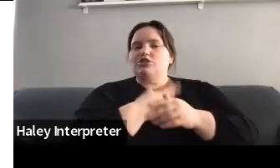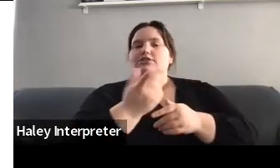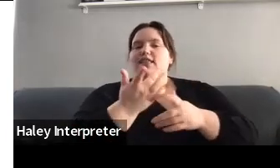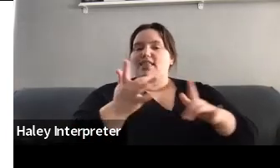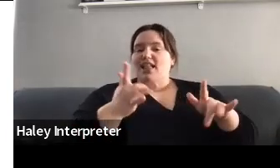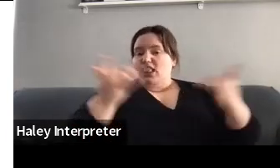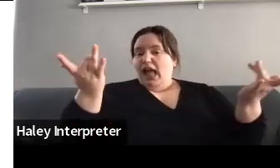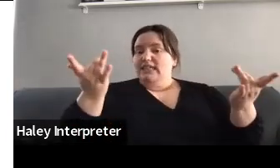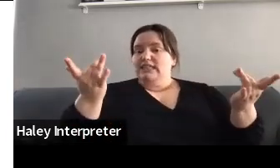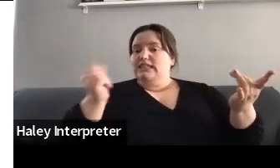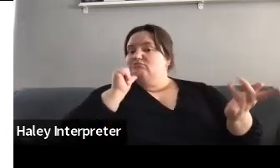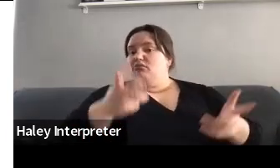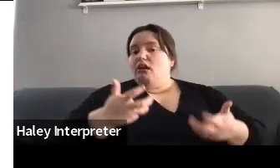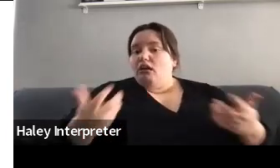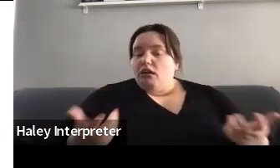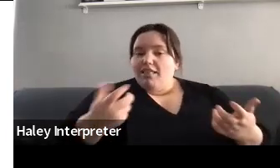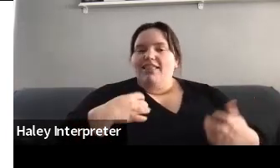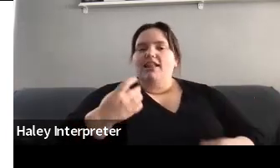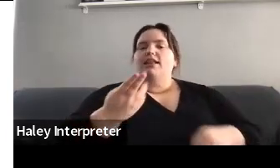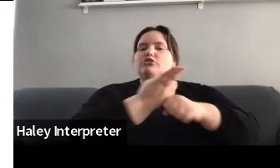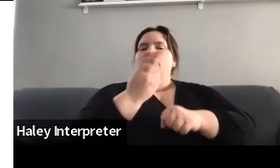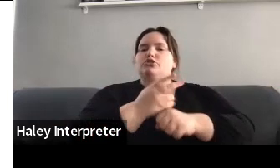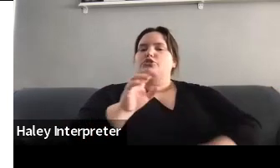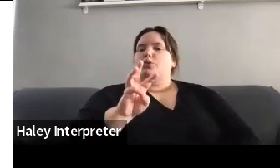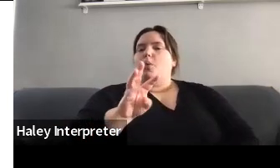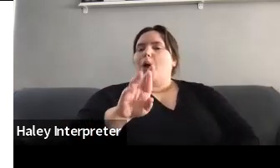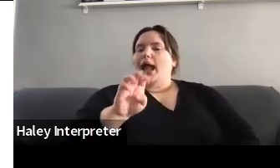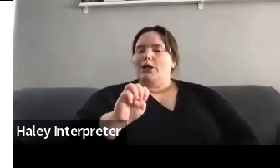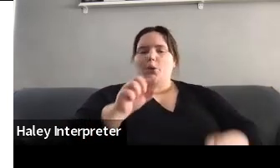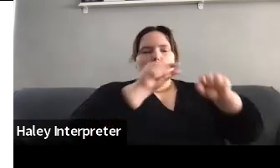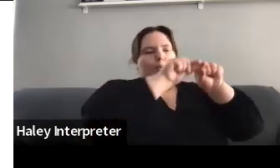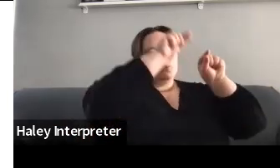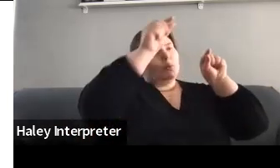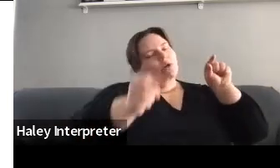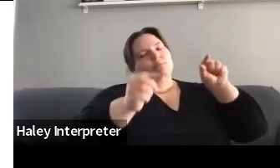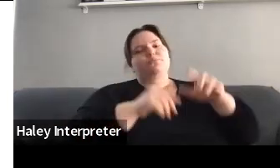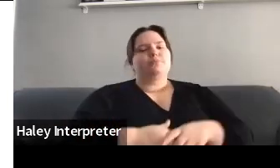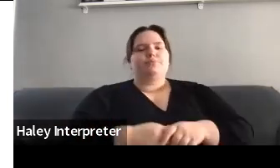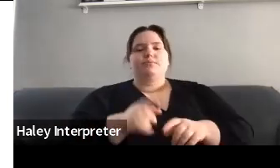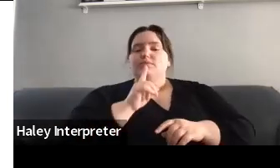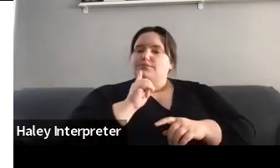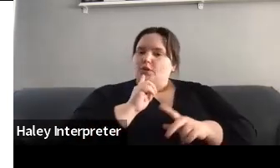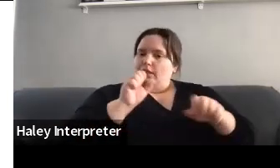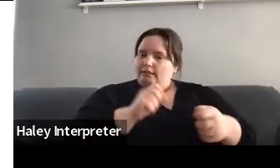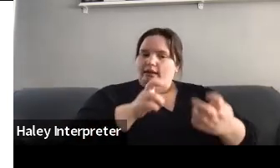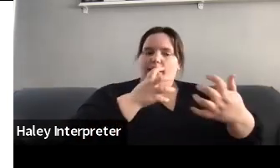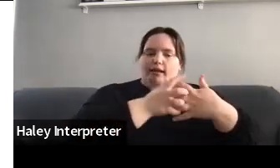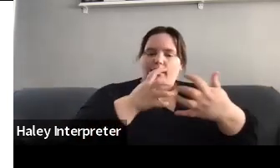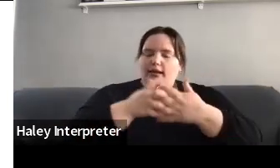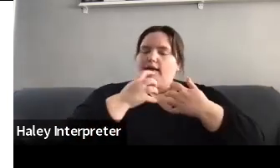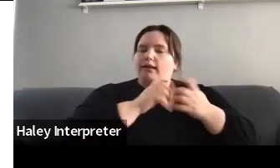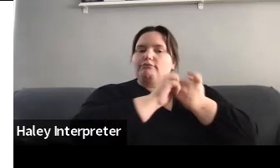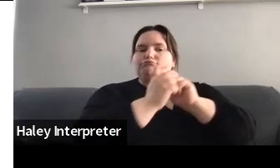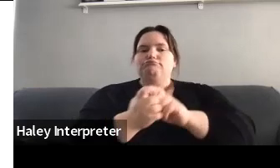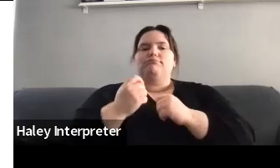on a little piece of wire. So they're very lightweight, but they can be really adaptable, unpredictable,